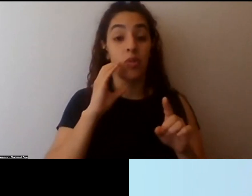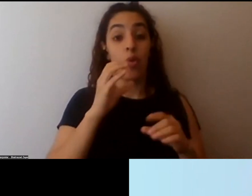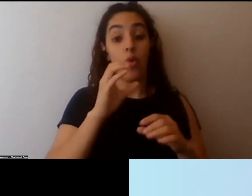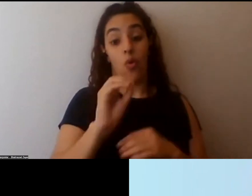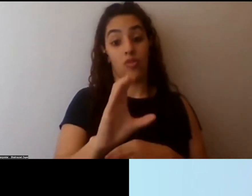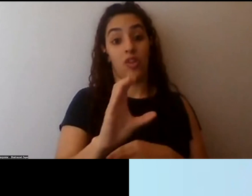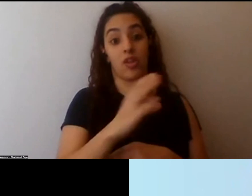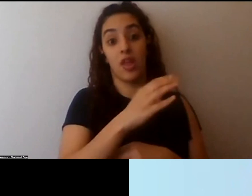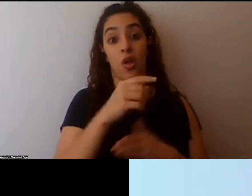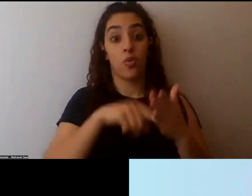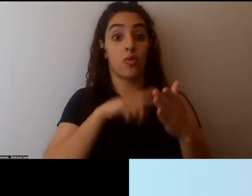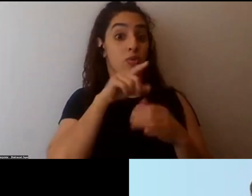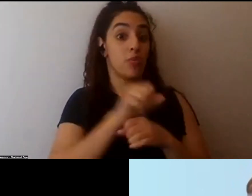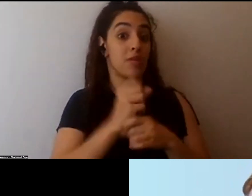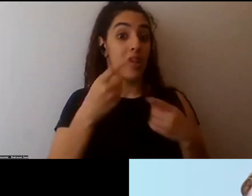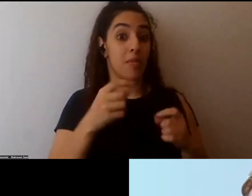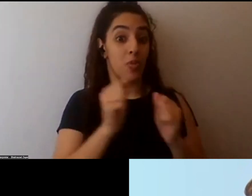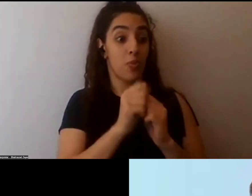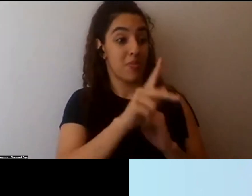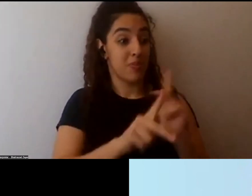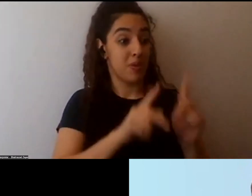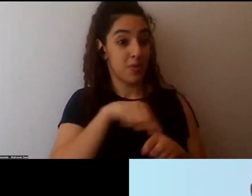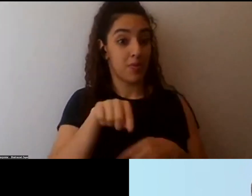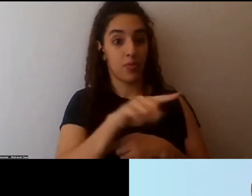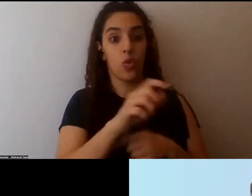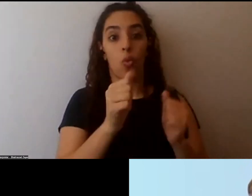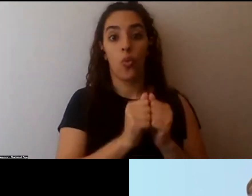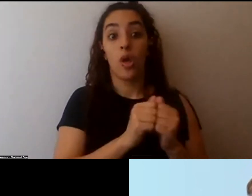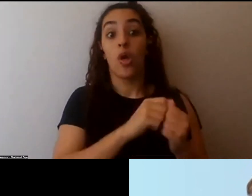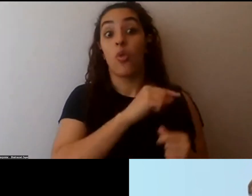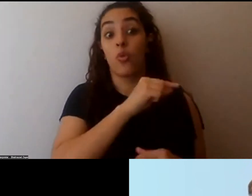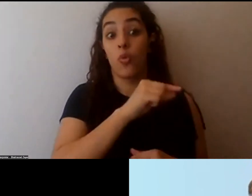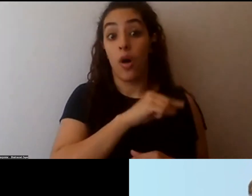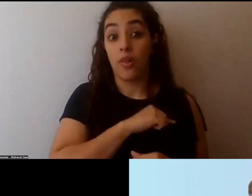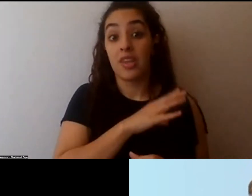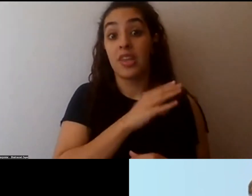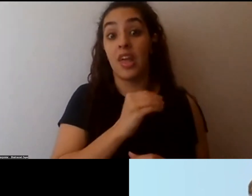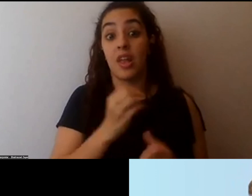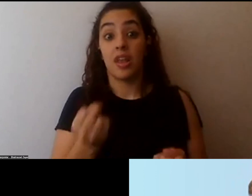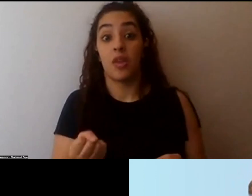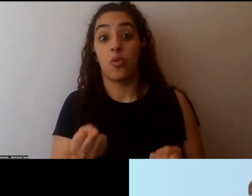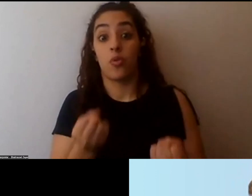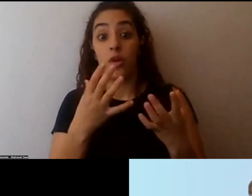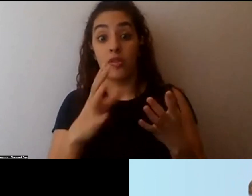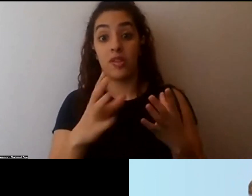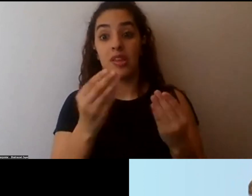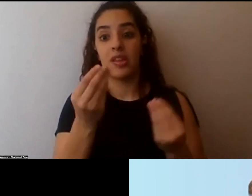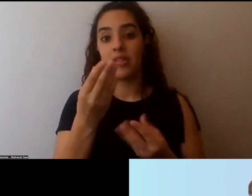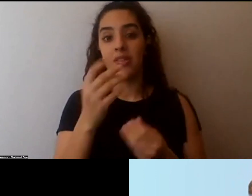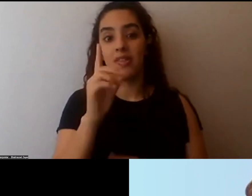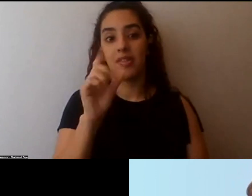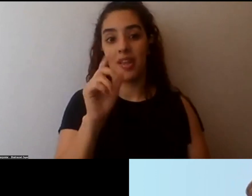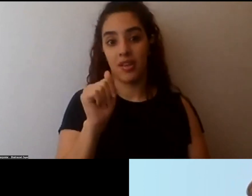with quantifiable, verifiable data. It's incredibly important. And we very much hope to continue